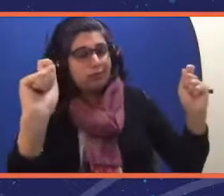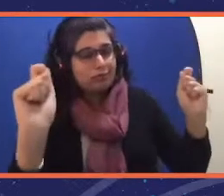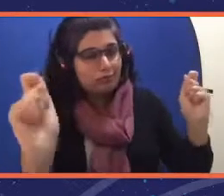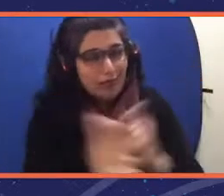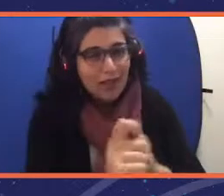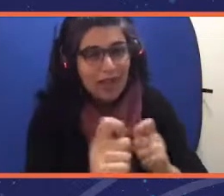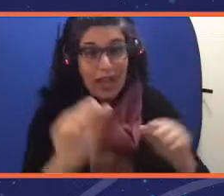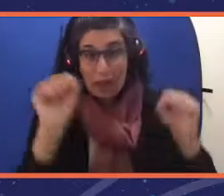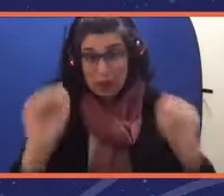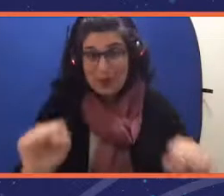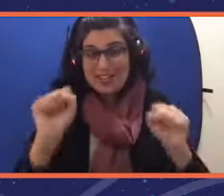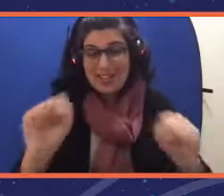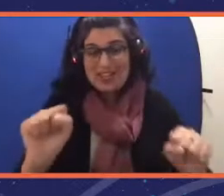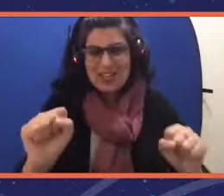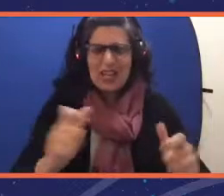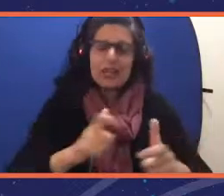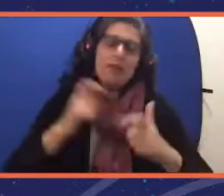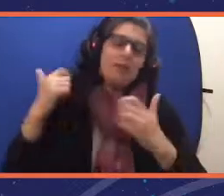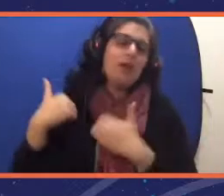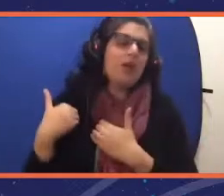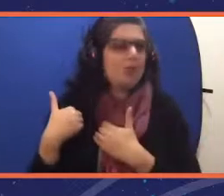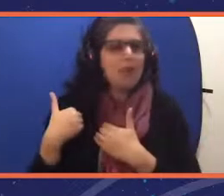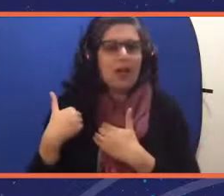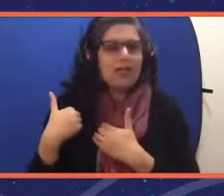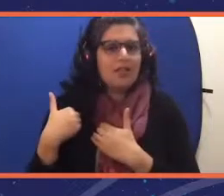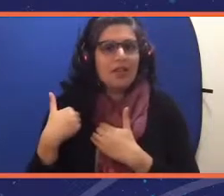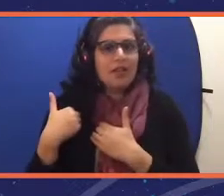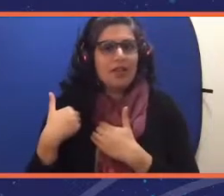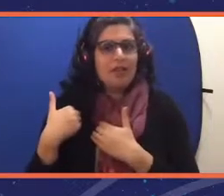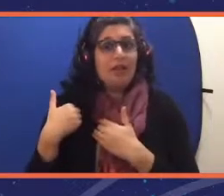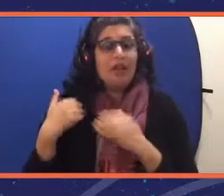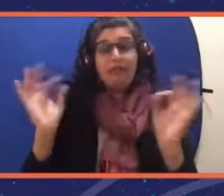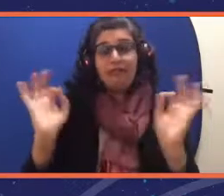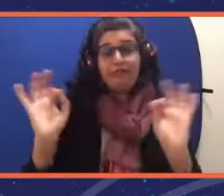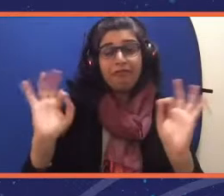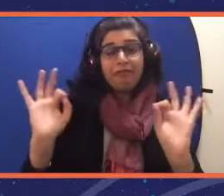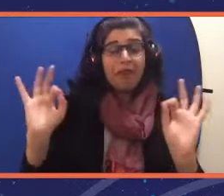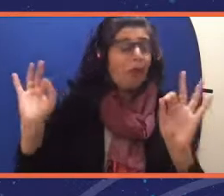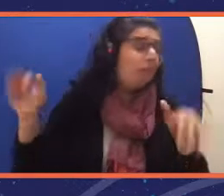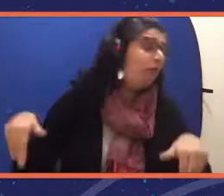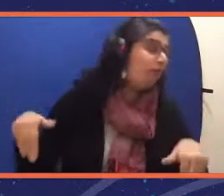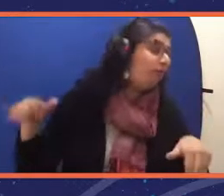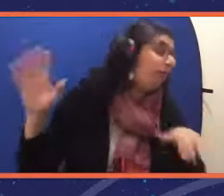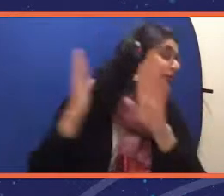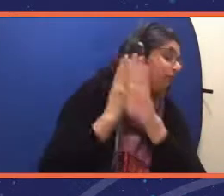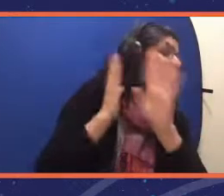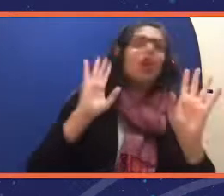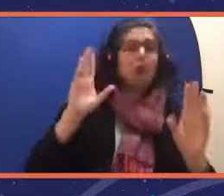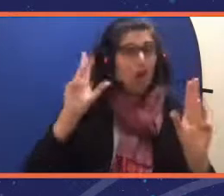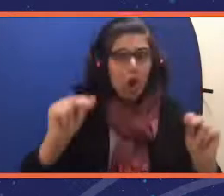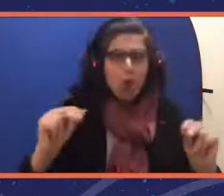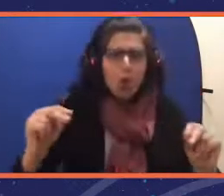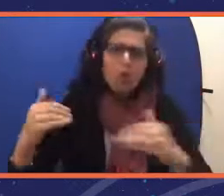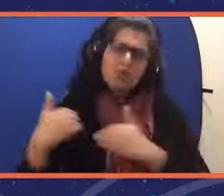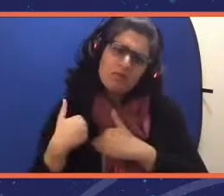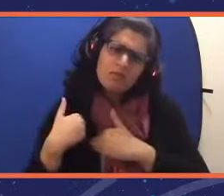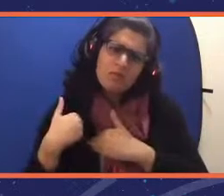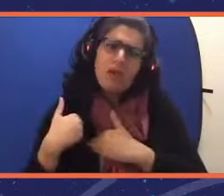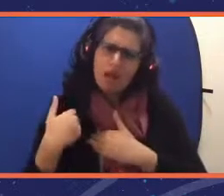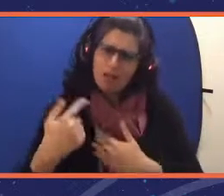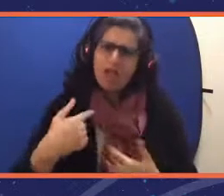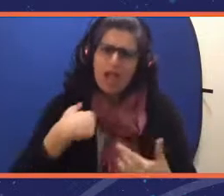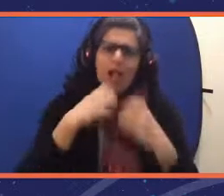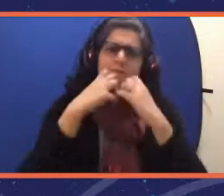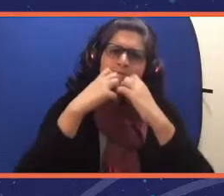And it's a big, huge responsibility that I don't take lightly, and thus taking our time and doing it thoughtfully, to know